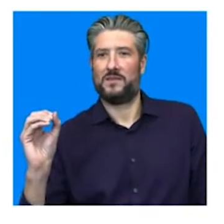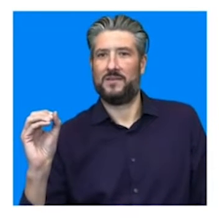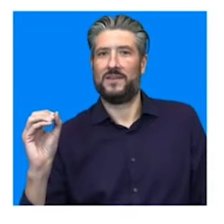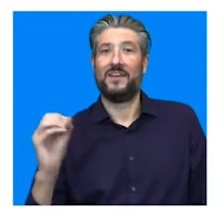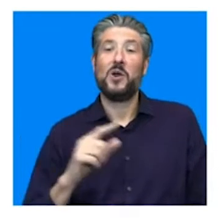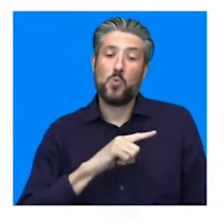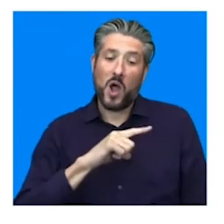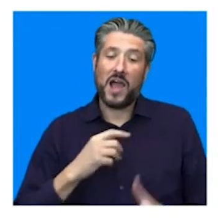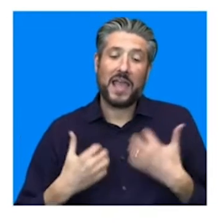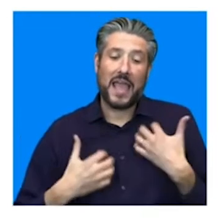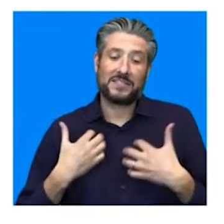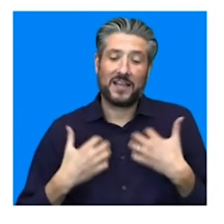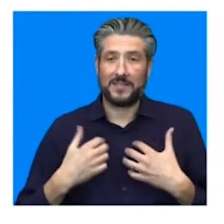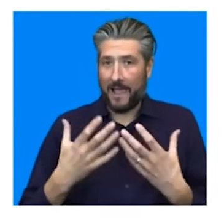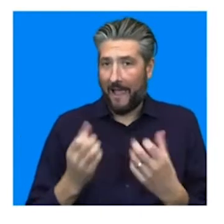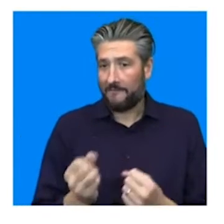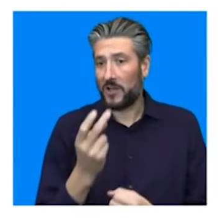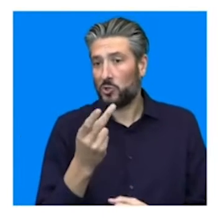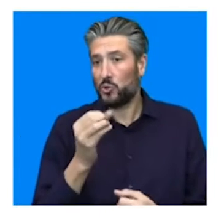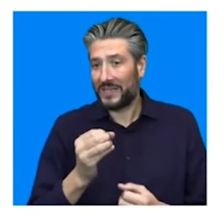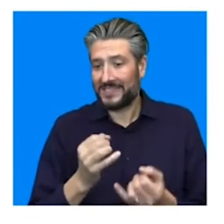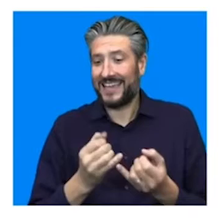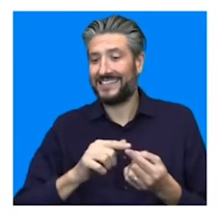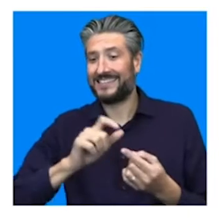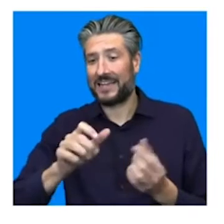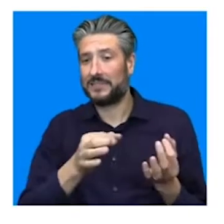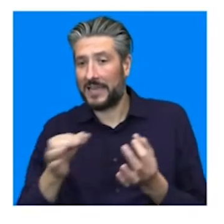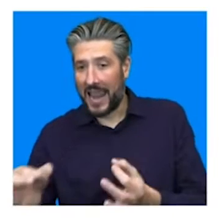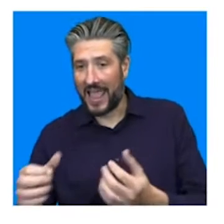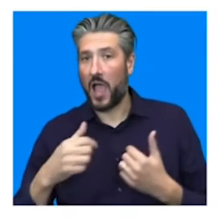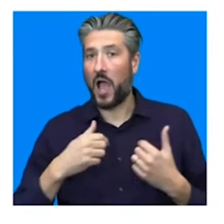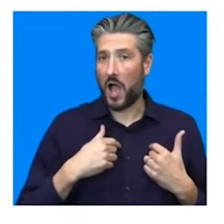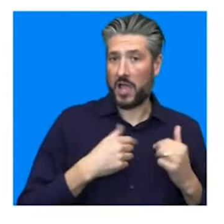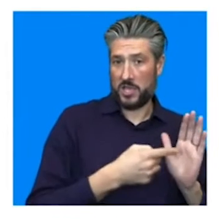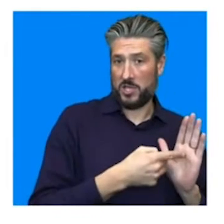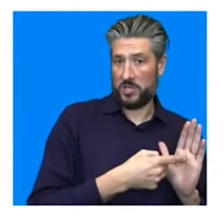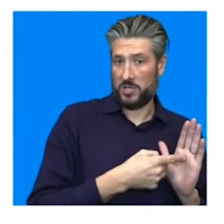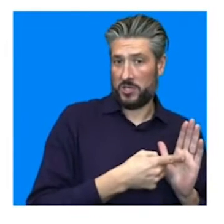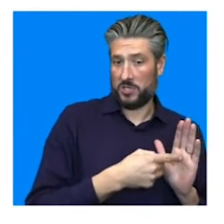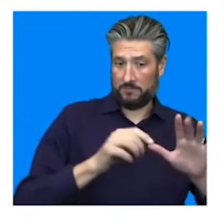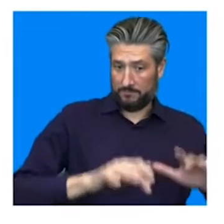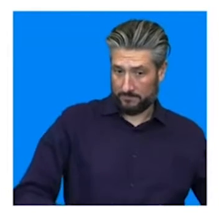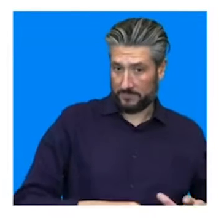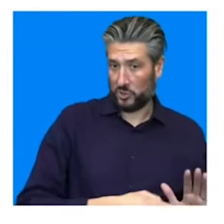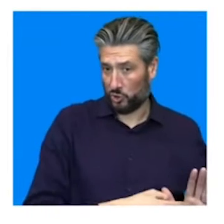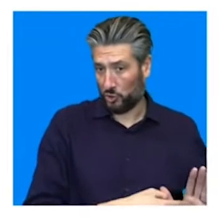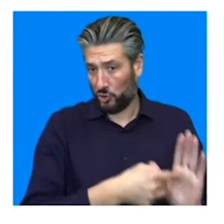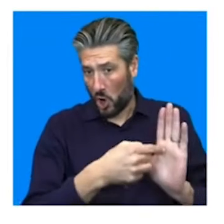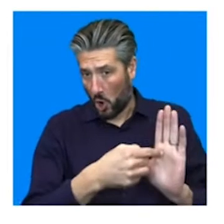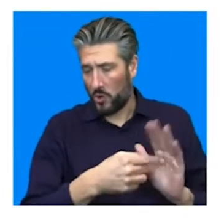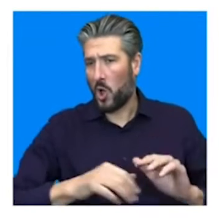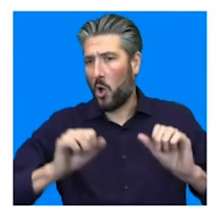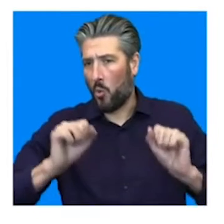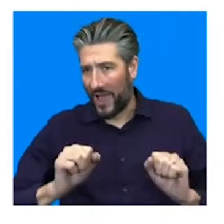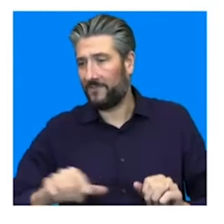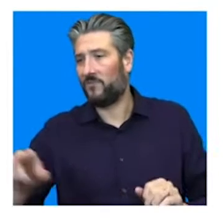about a 20 seconds delay between me putting this up on screen and you guys actually being able to see it. So there's then going to be a delay between